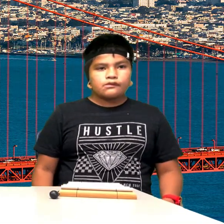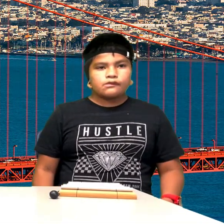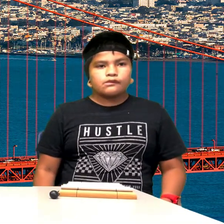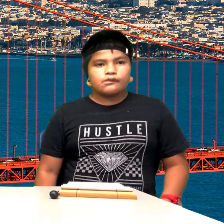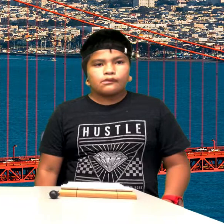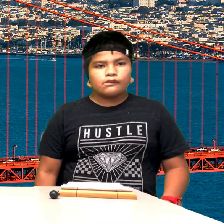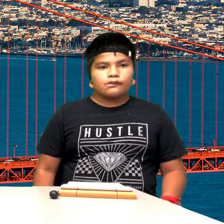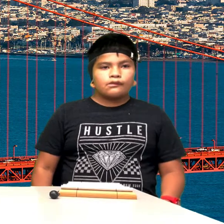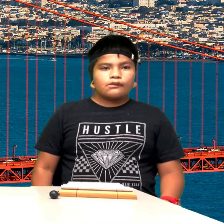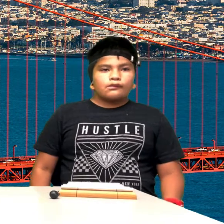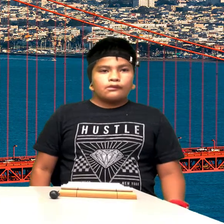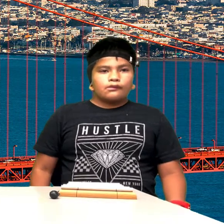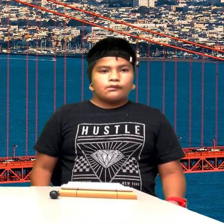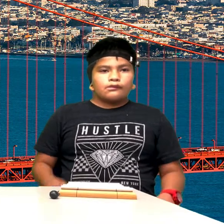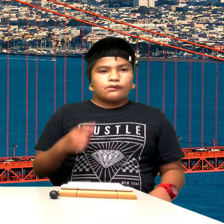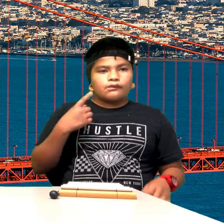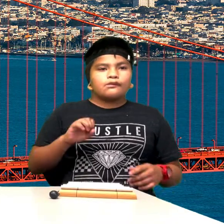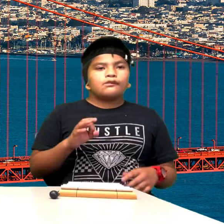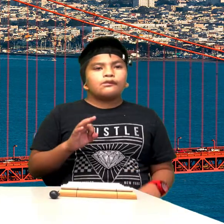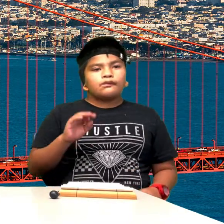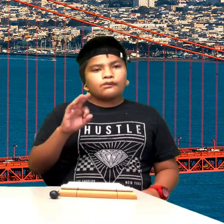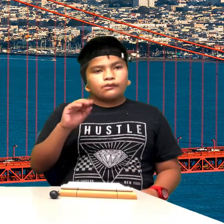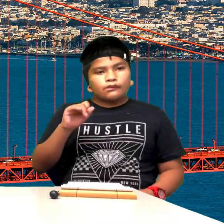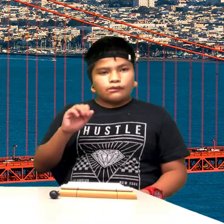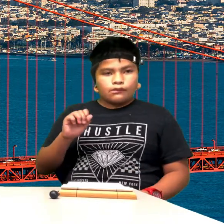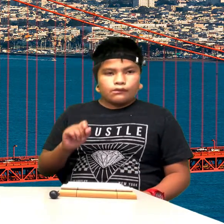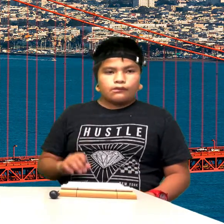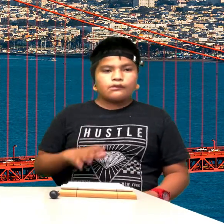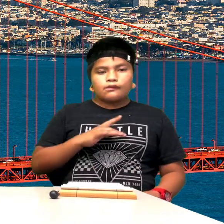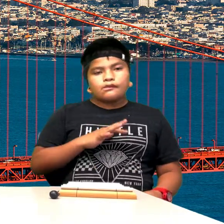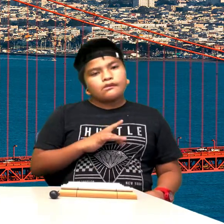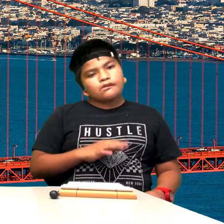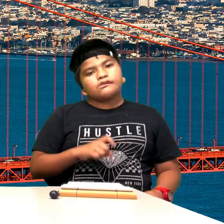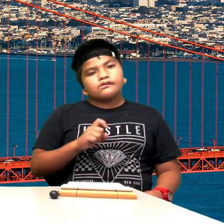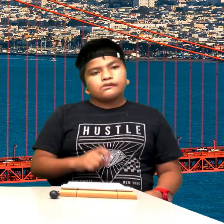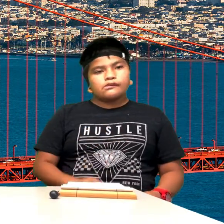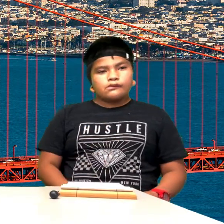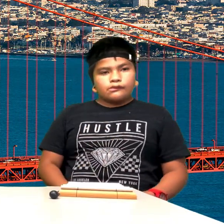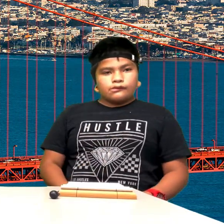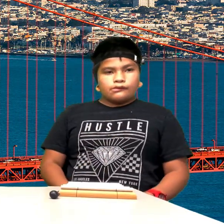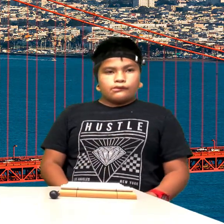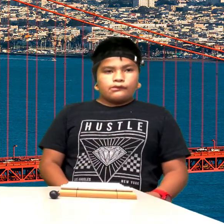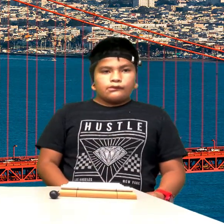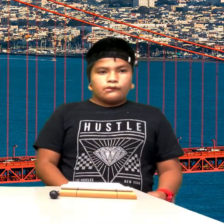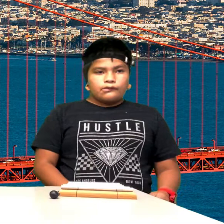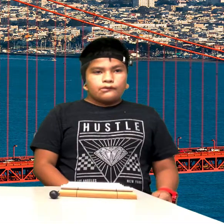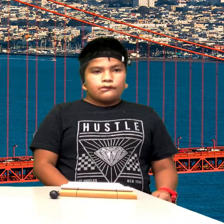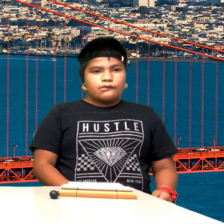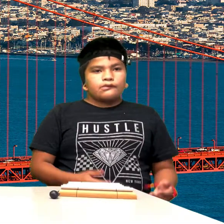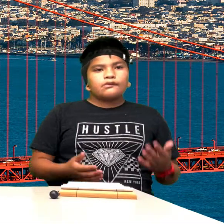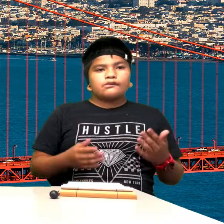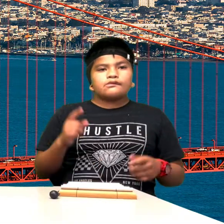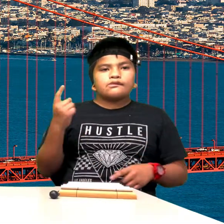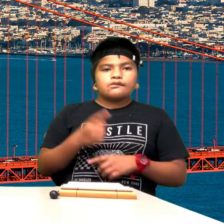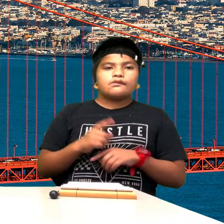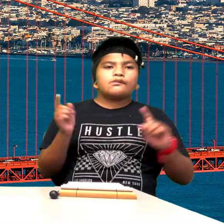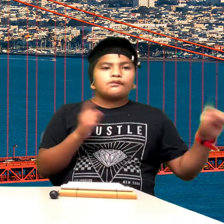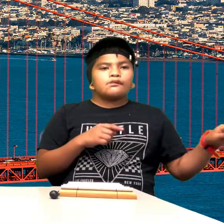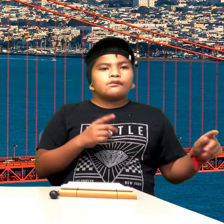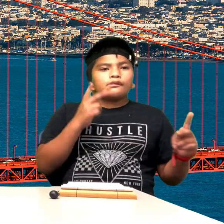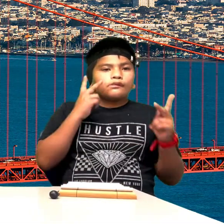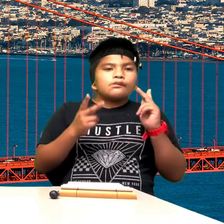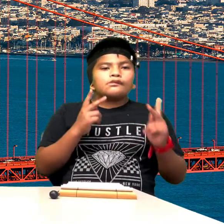I've heard that place is very cool. And one day I might go there too, and I want to go there.